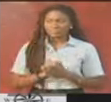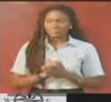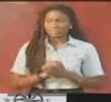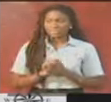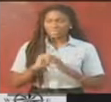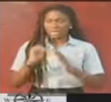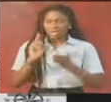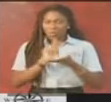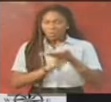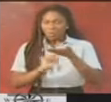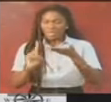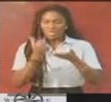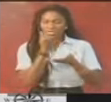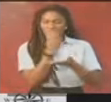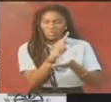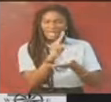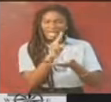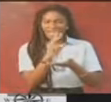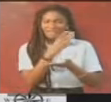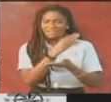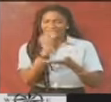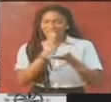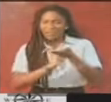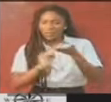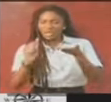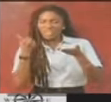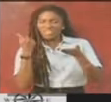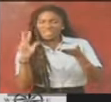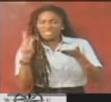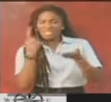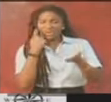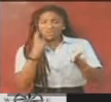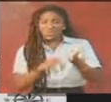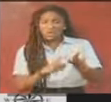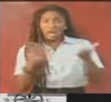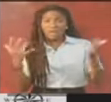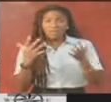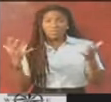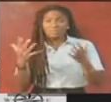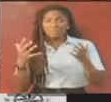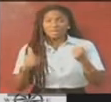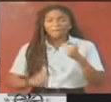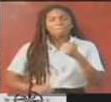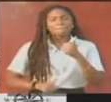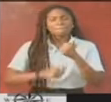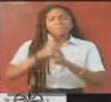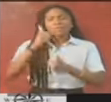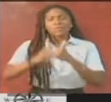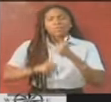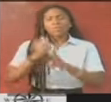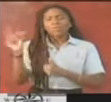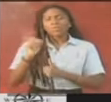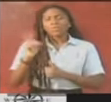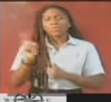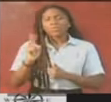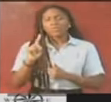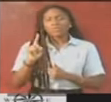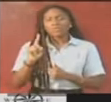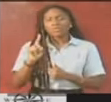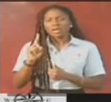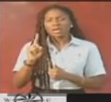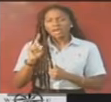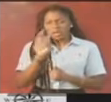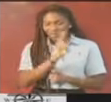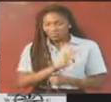13. And we note that back then, the cases were primarily concentrated along the East-West corridor in that St. George